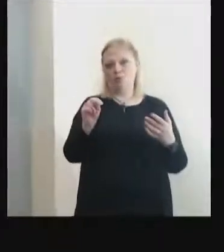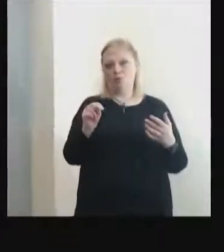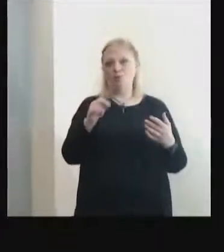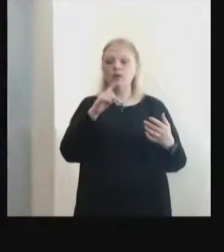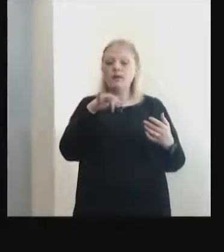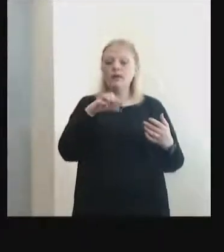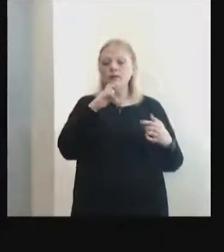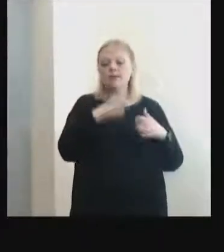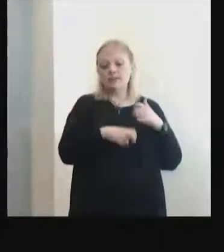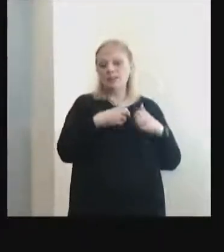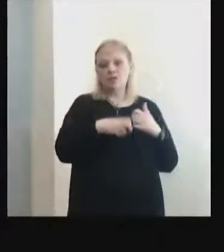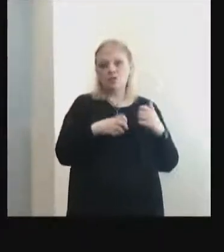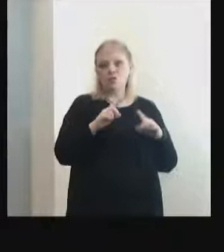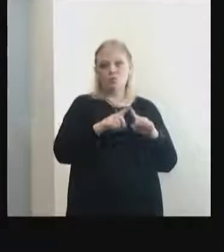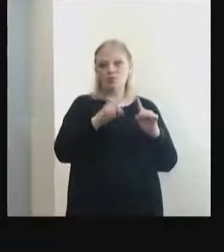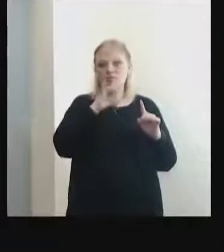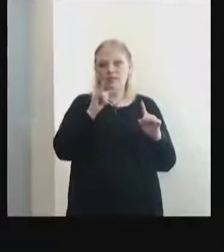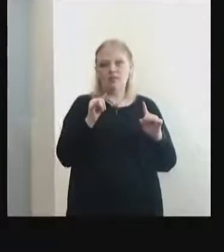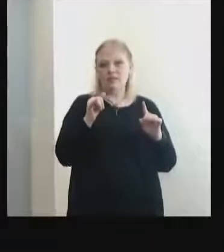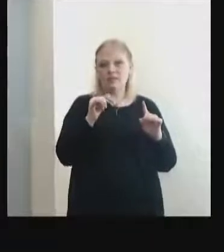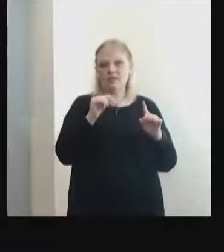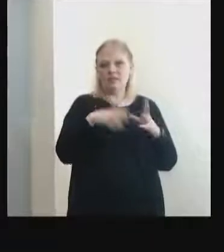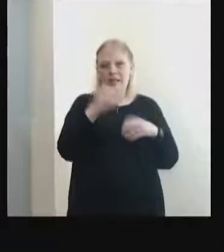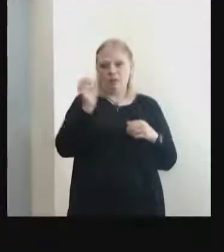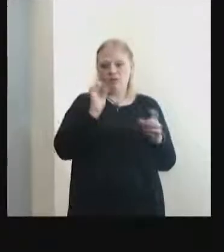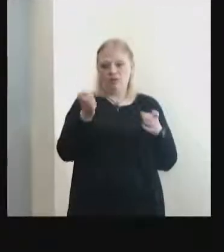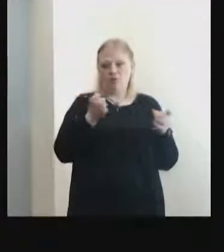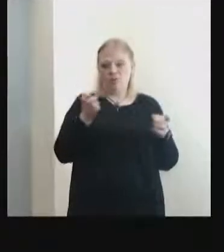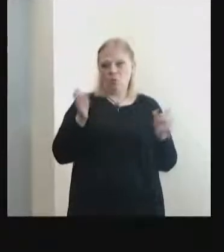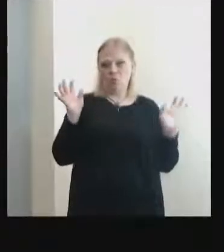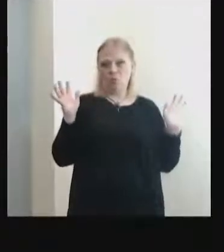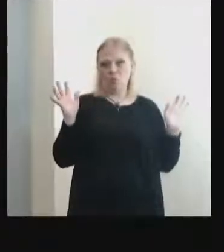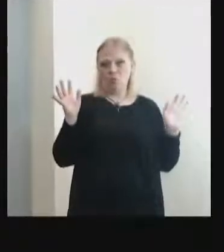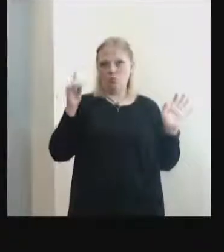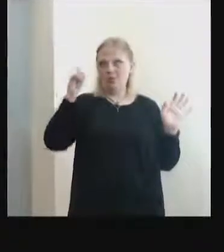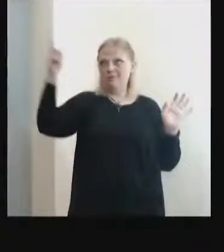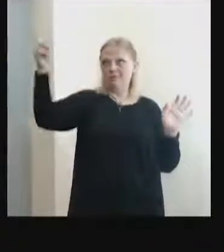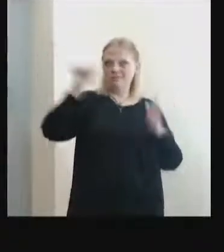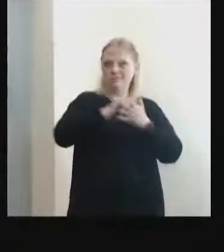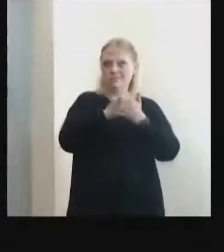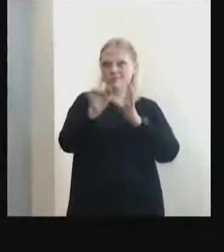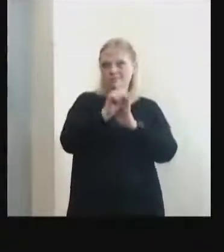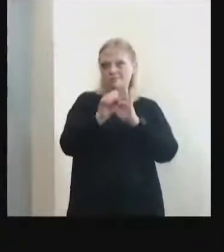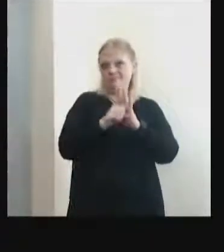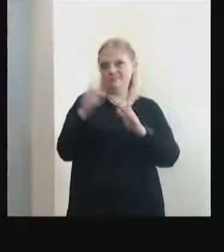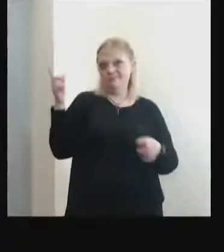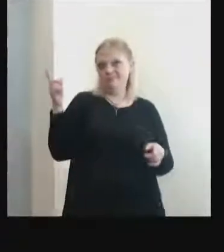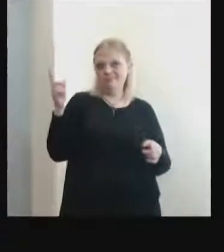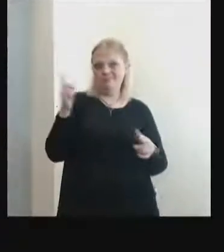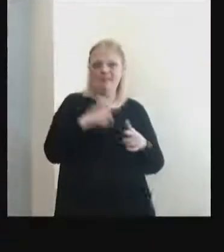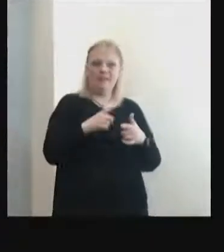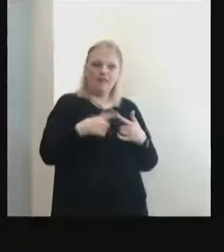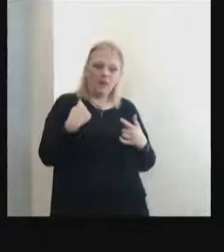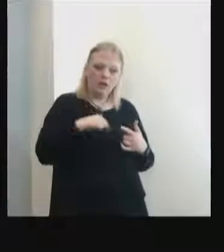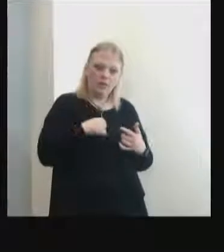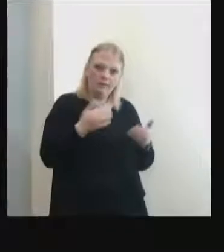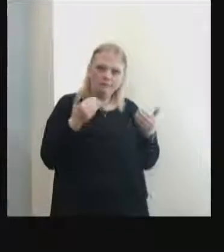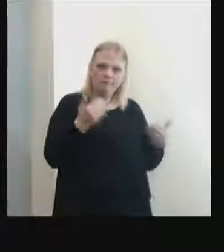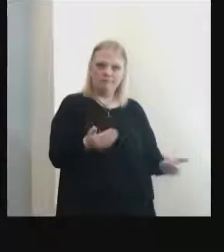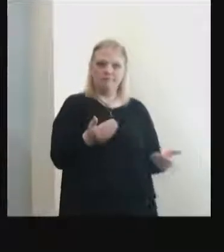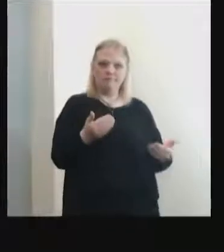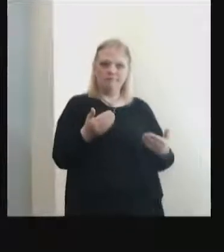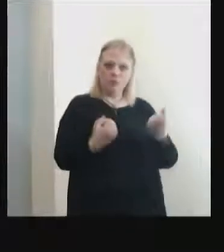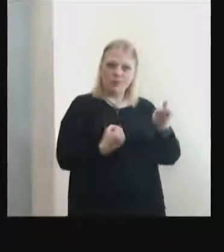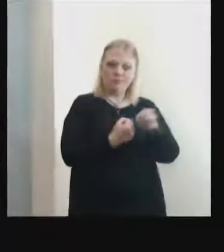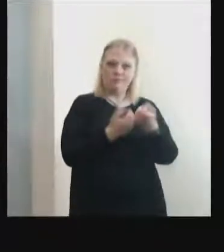issue, and it's kind of out of our hands because the guidance and guidelines are set by New York State. And then we are the implementers, we are the